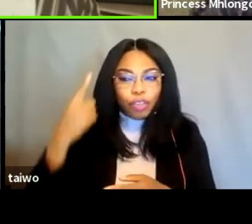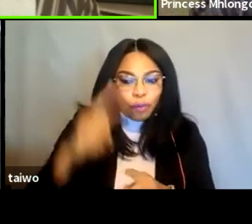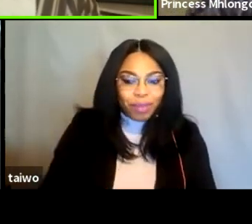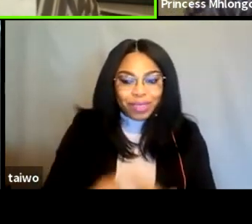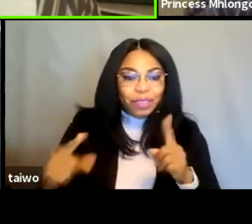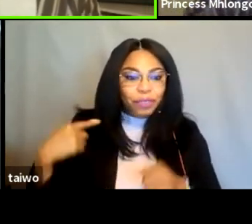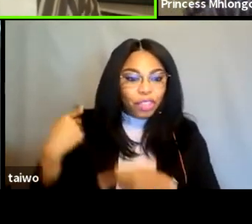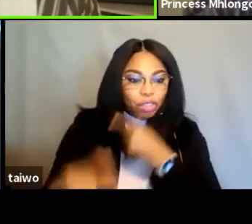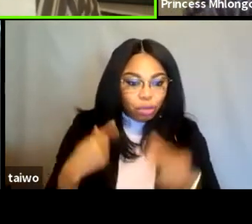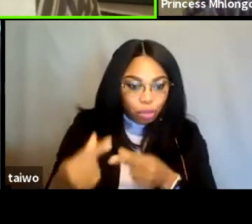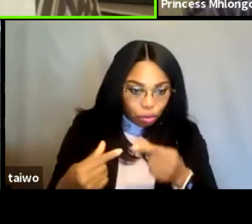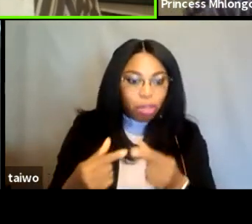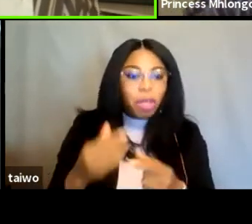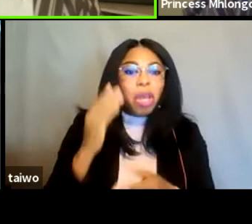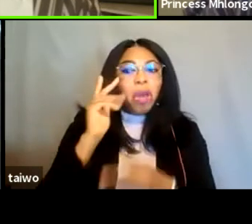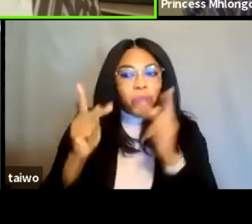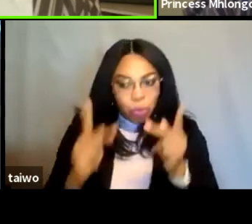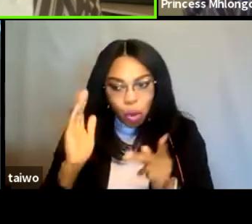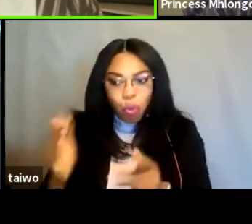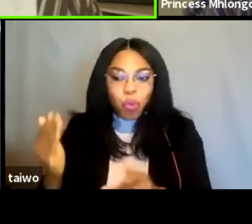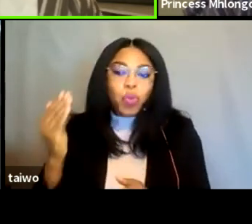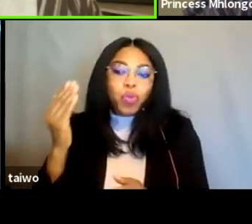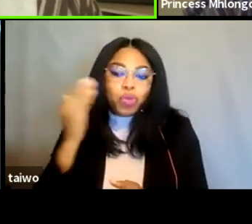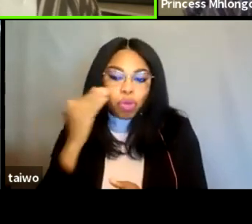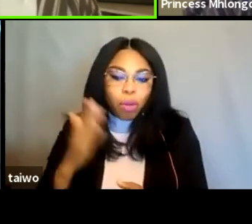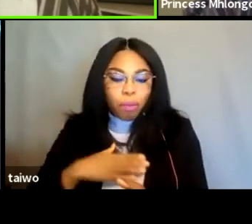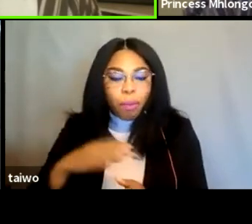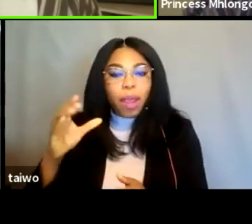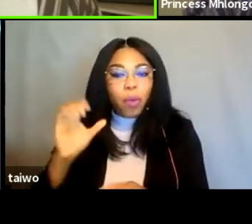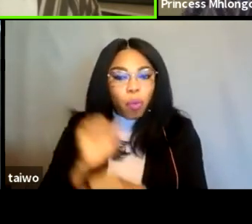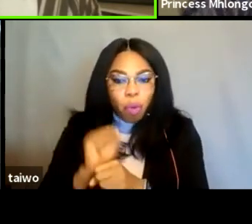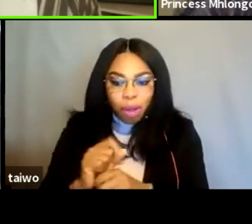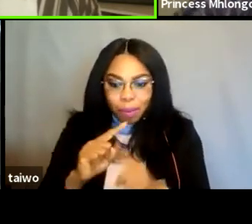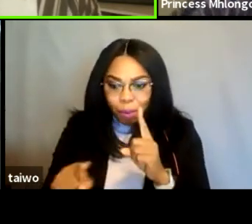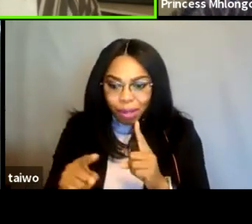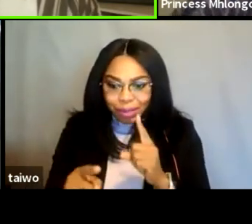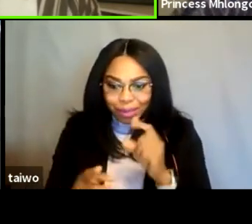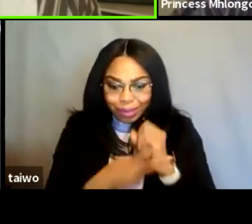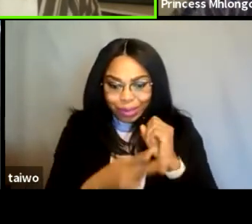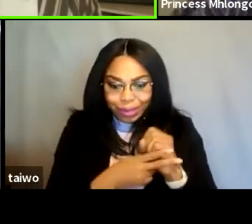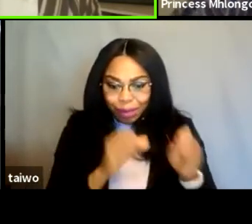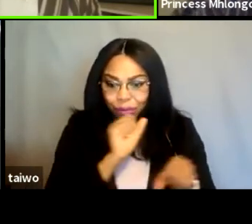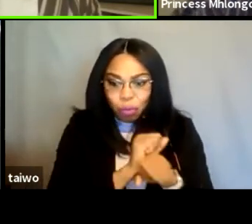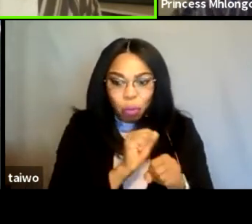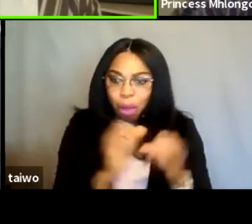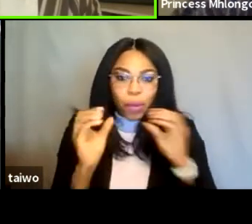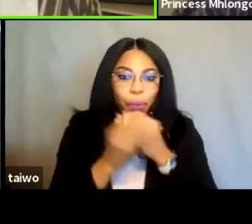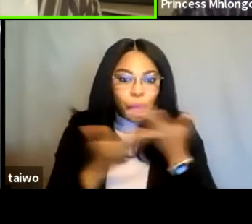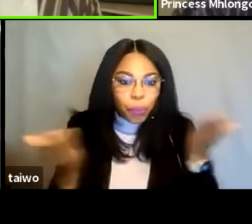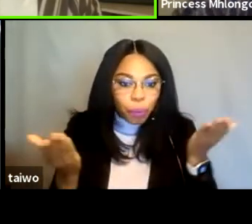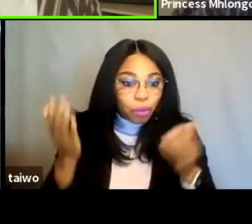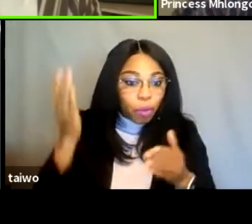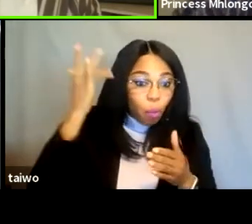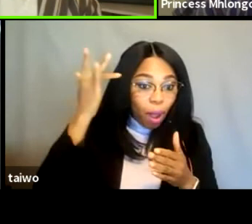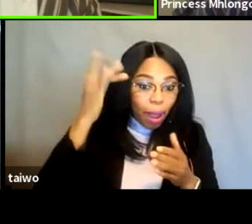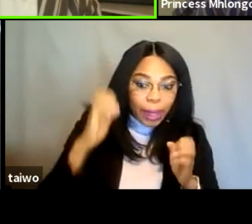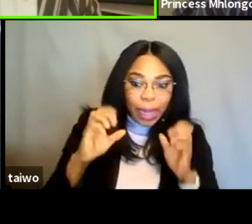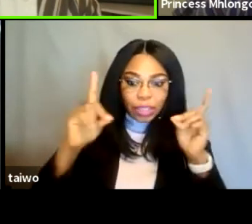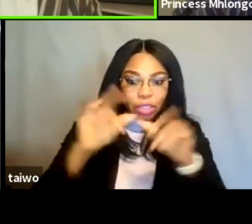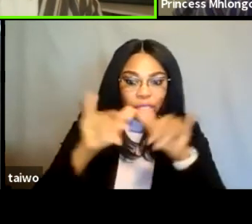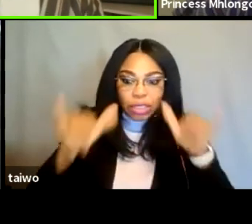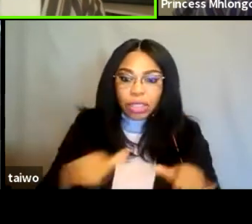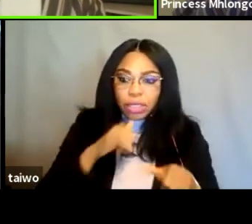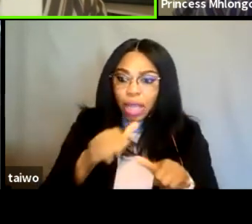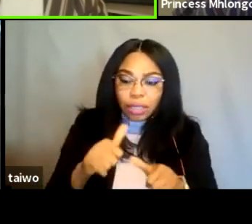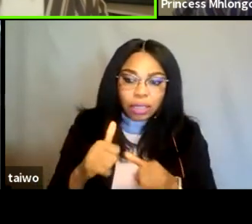are people who will encounter my work and never encounter the archives because we don't have an education system that privileges our